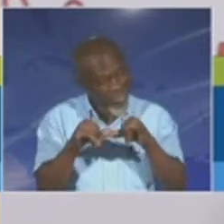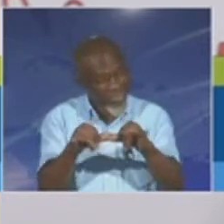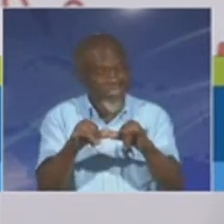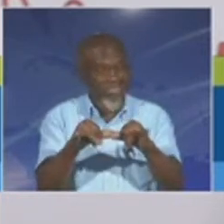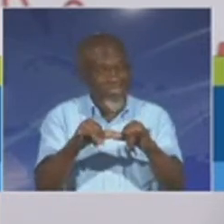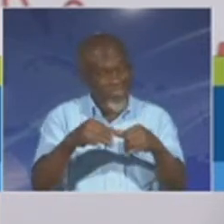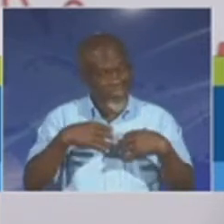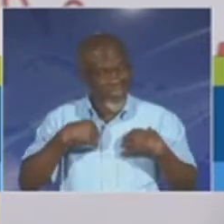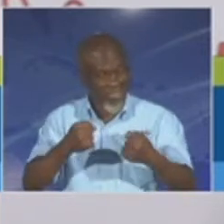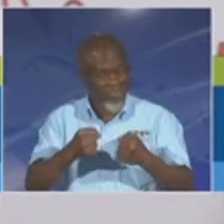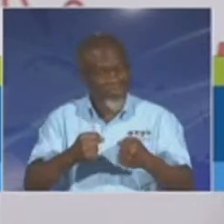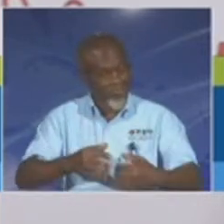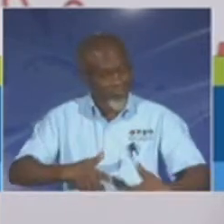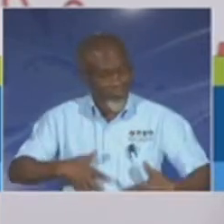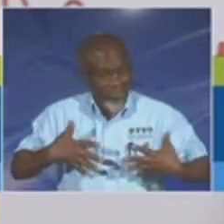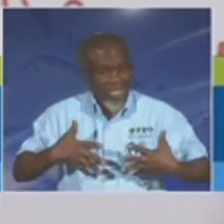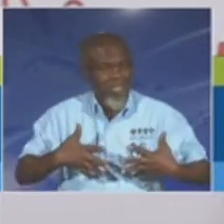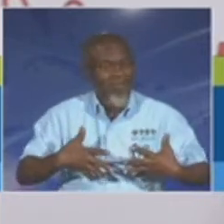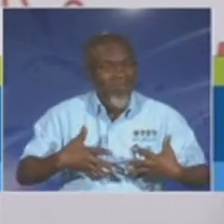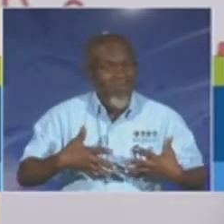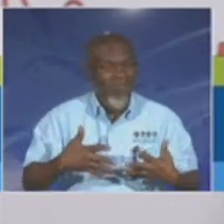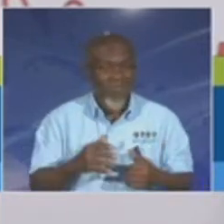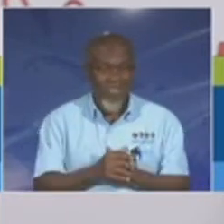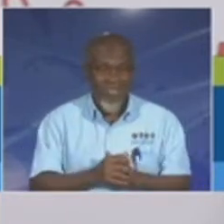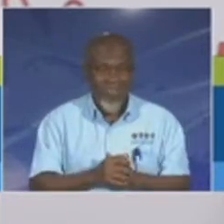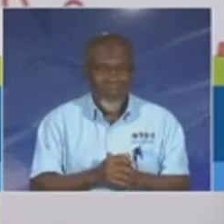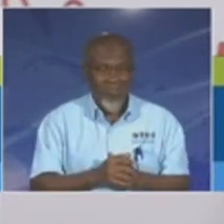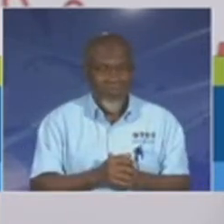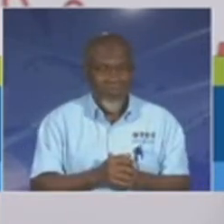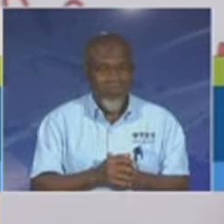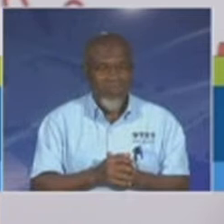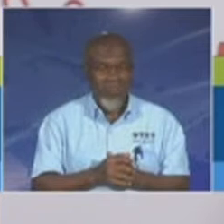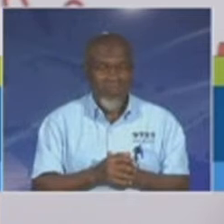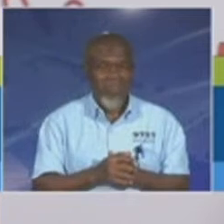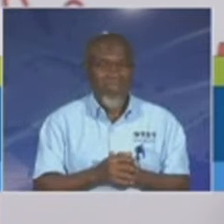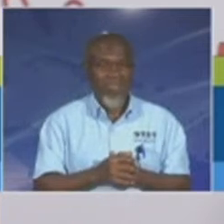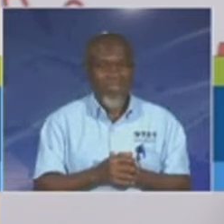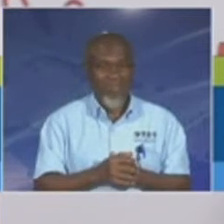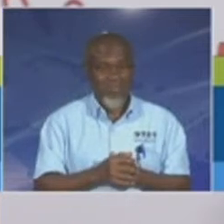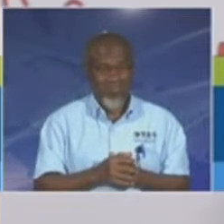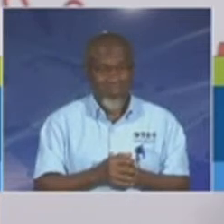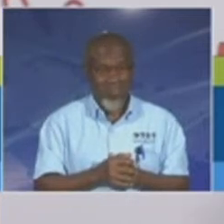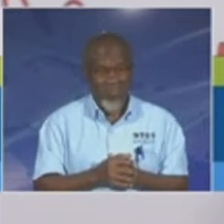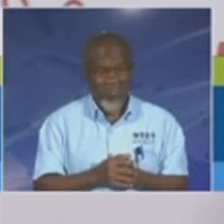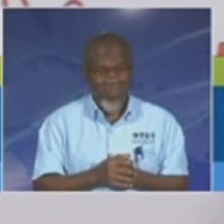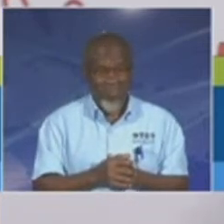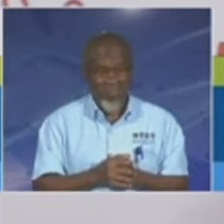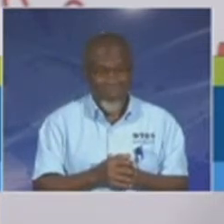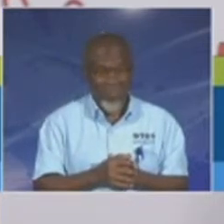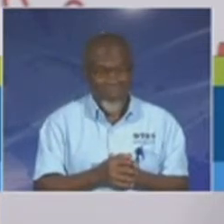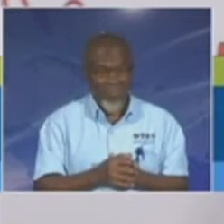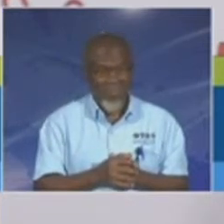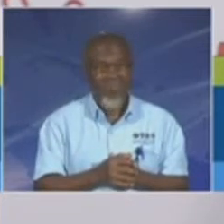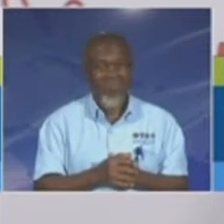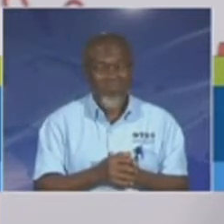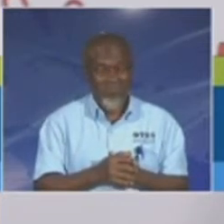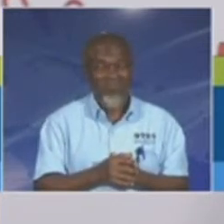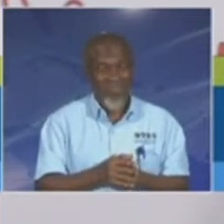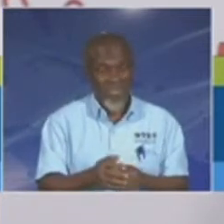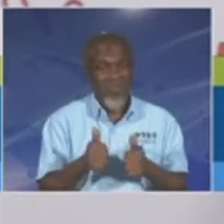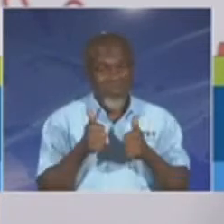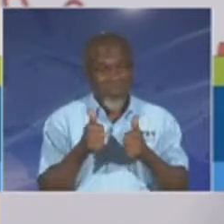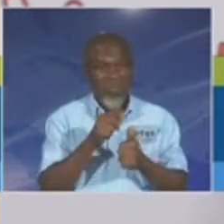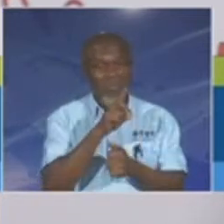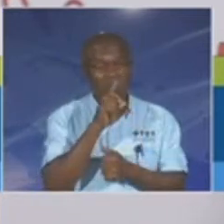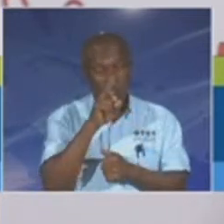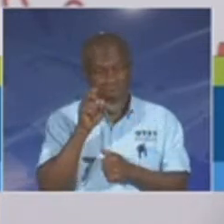lifestyle while doing everything else that they need to do to stay alive? Okay, that's a very good question. Thank